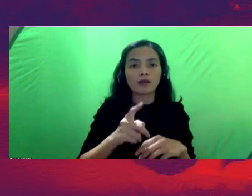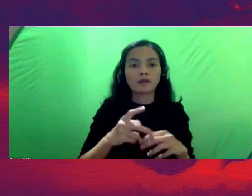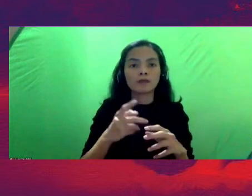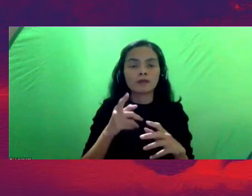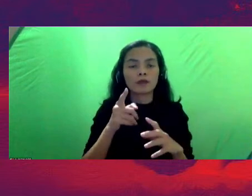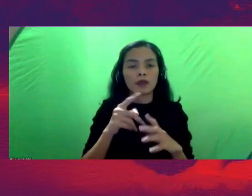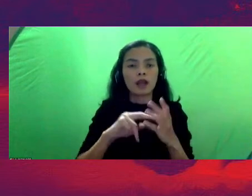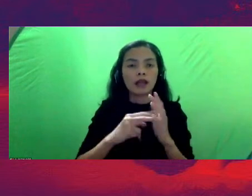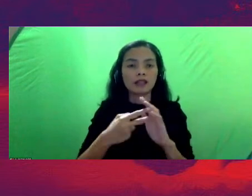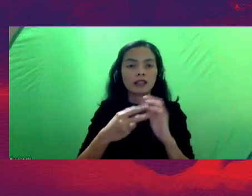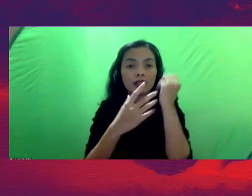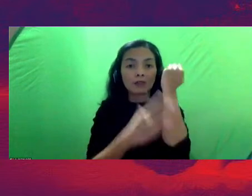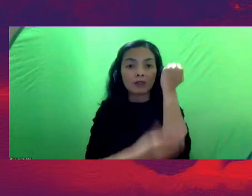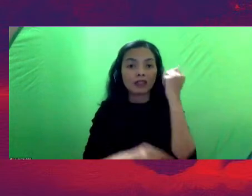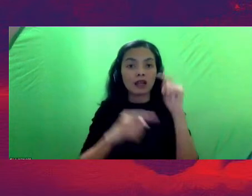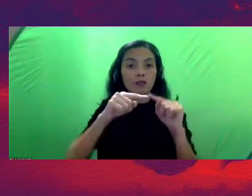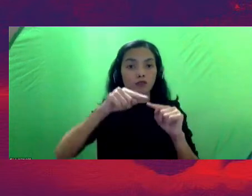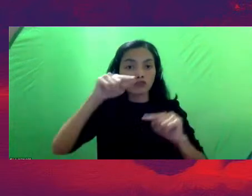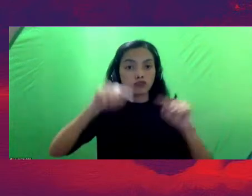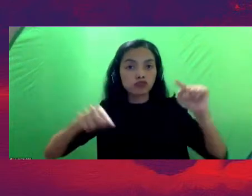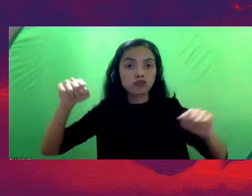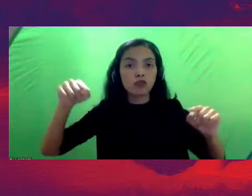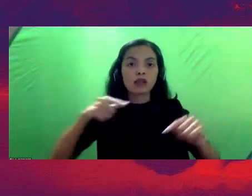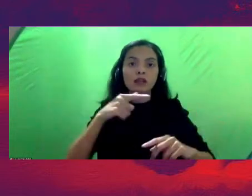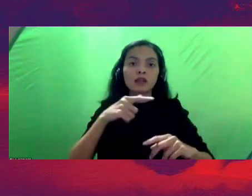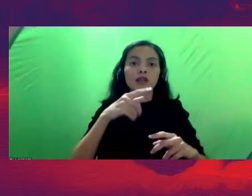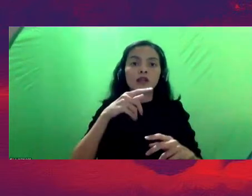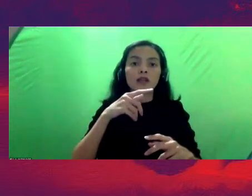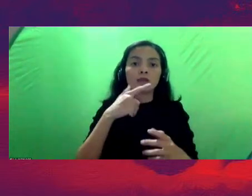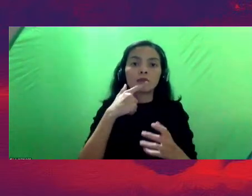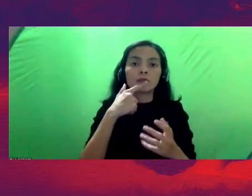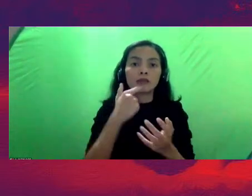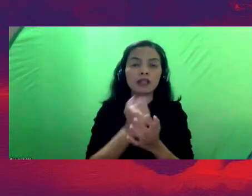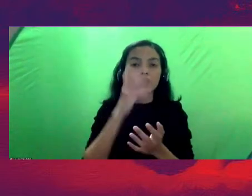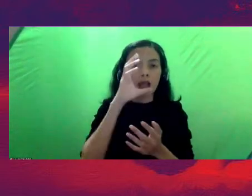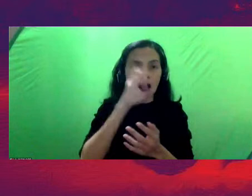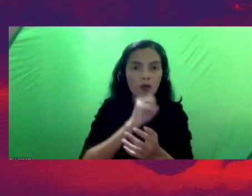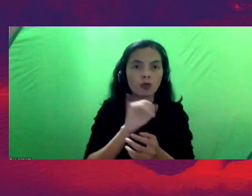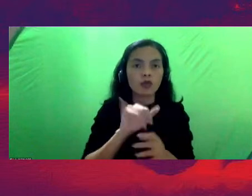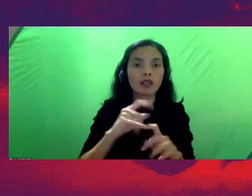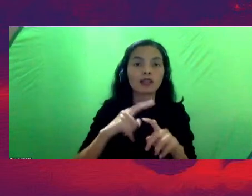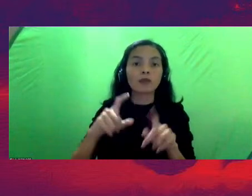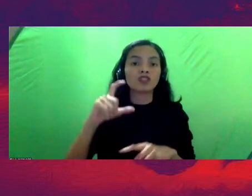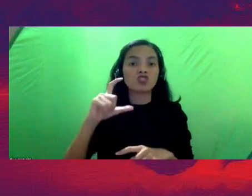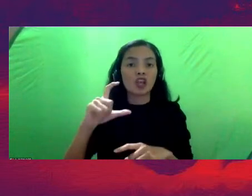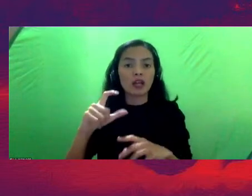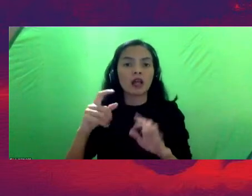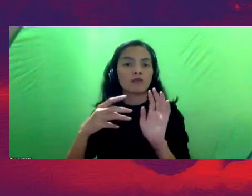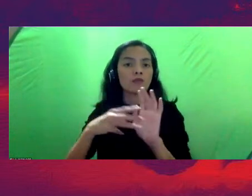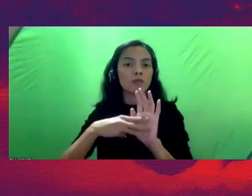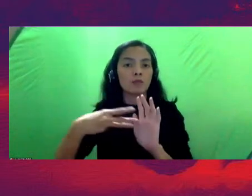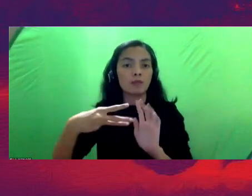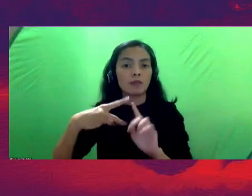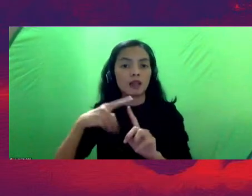having a multidimensional poverty is important, but also the methodology that underlies